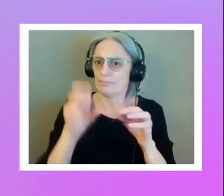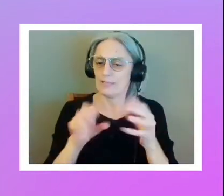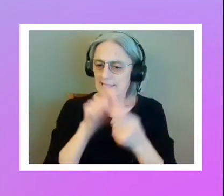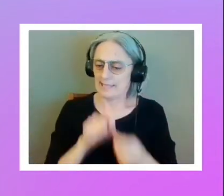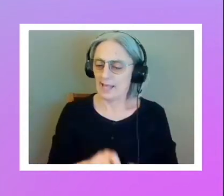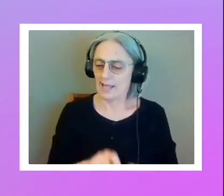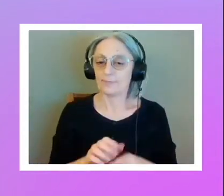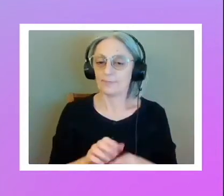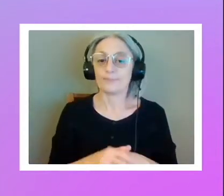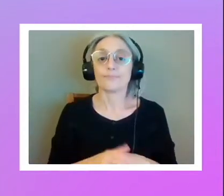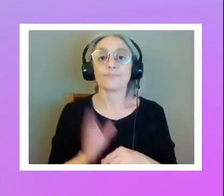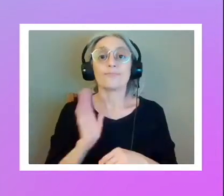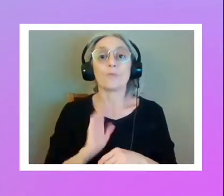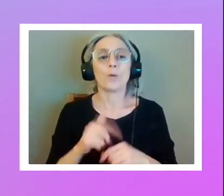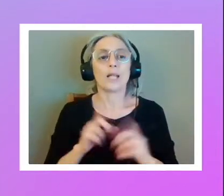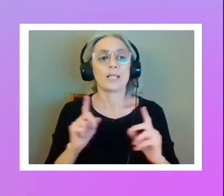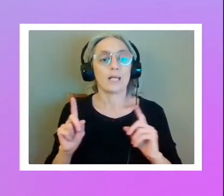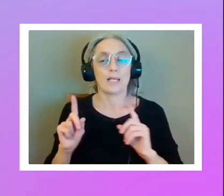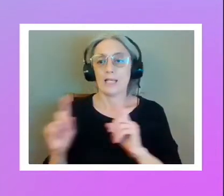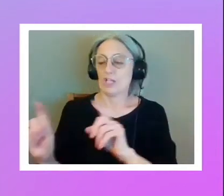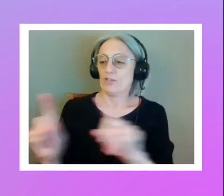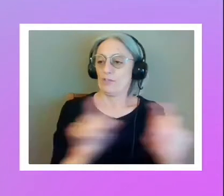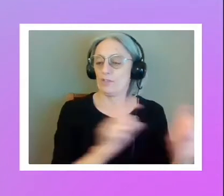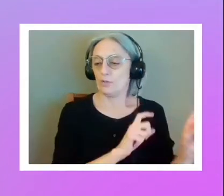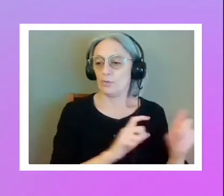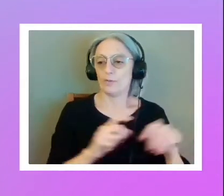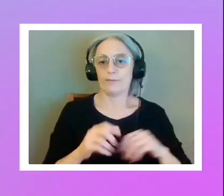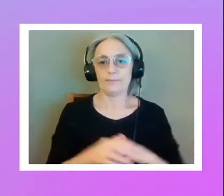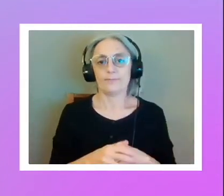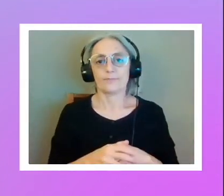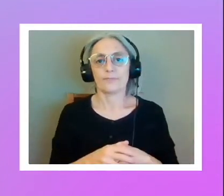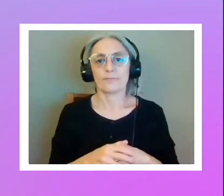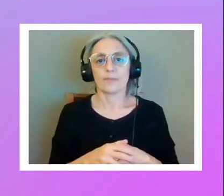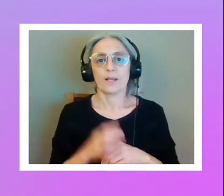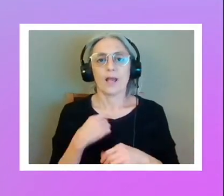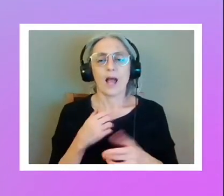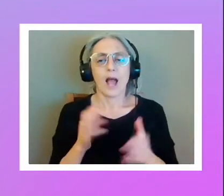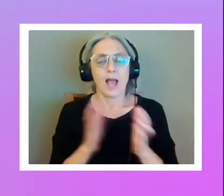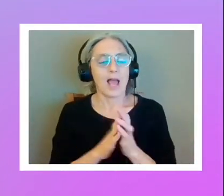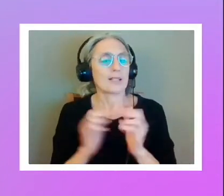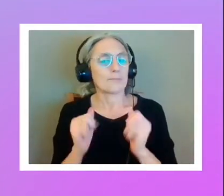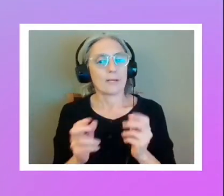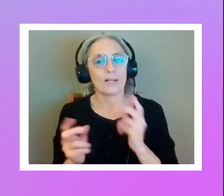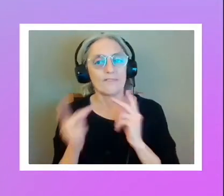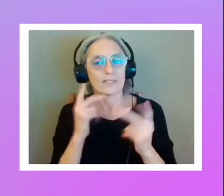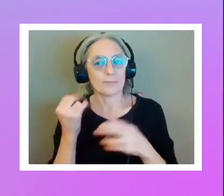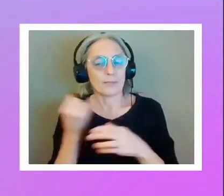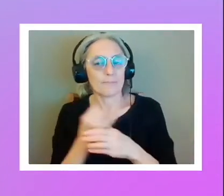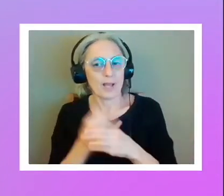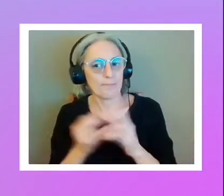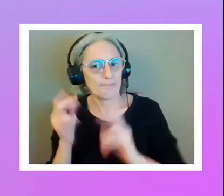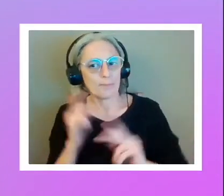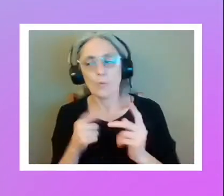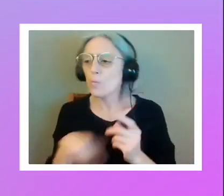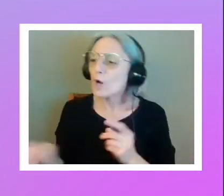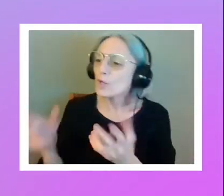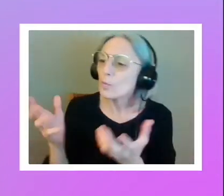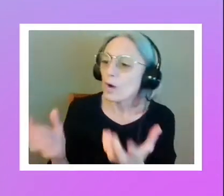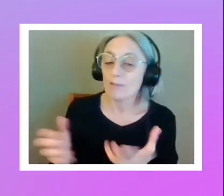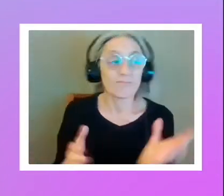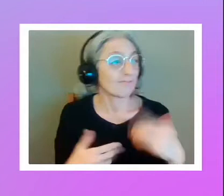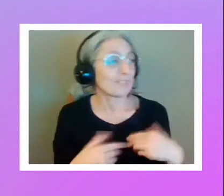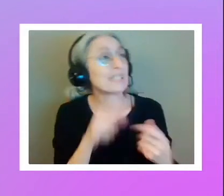interviews, I asked many visually impaired people, what would you like? And they said, just give me